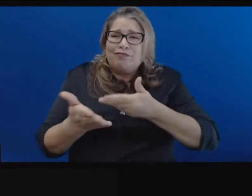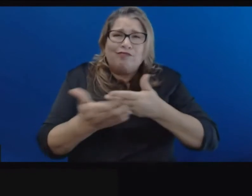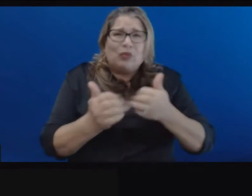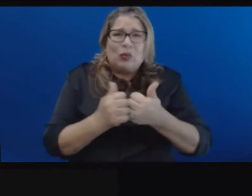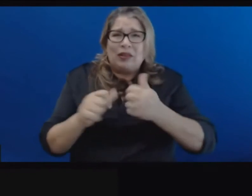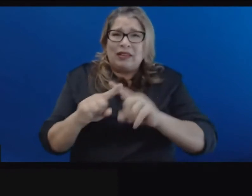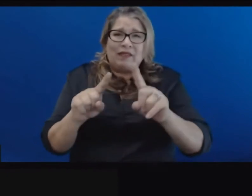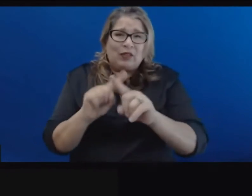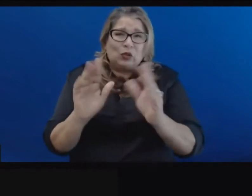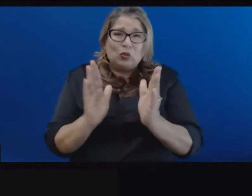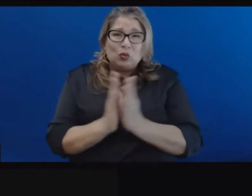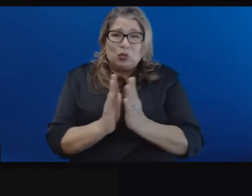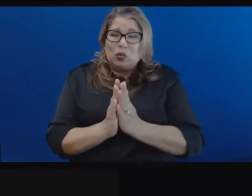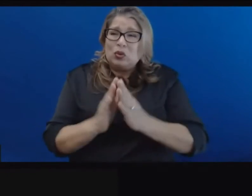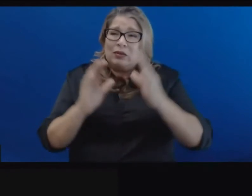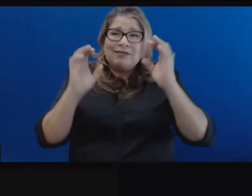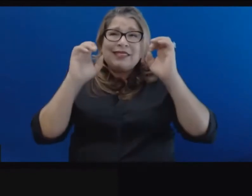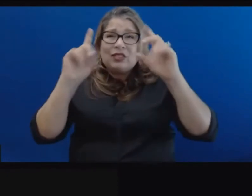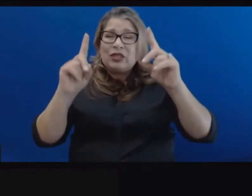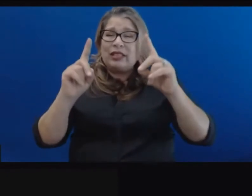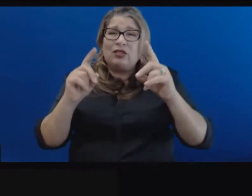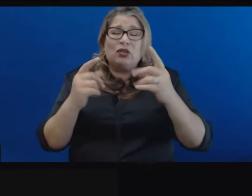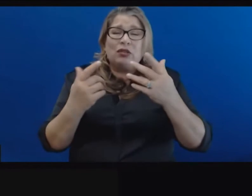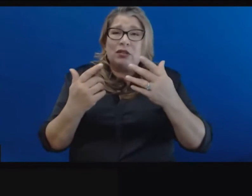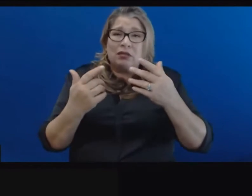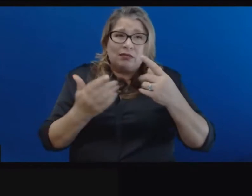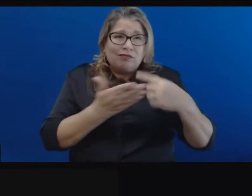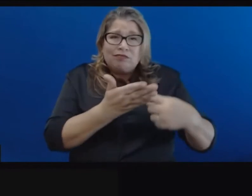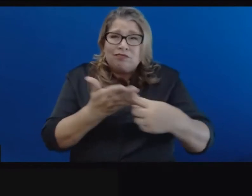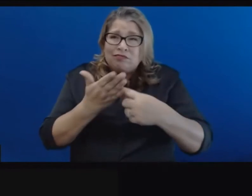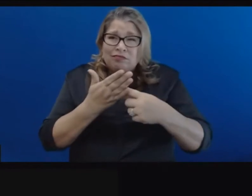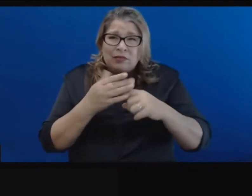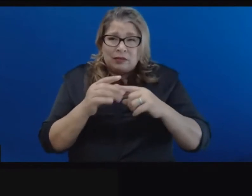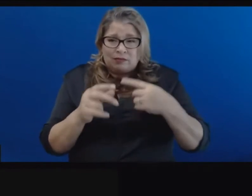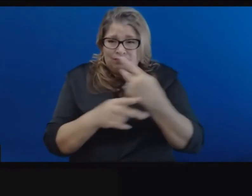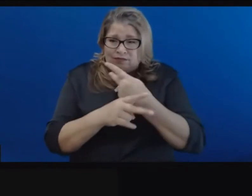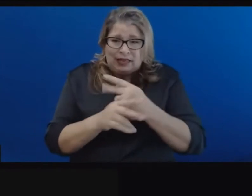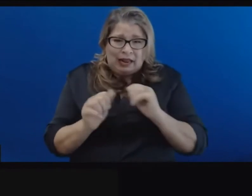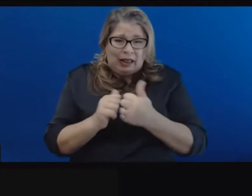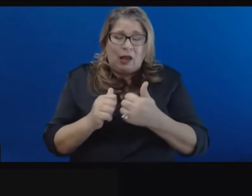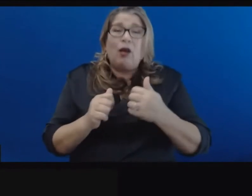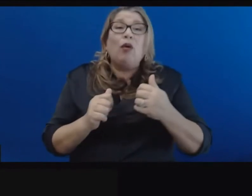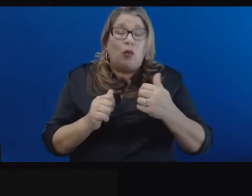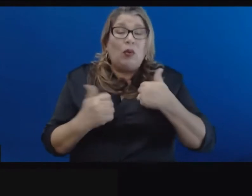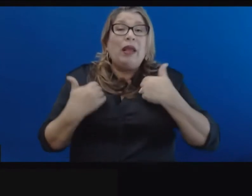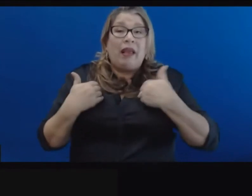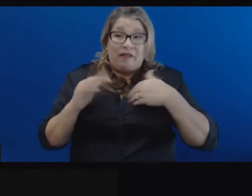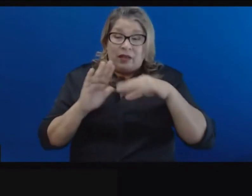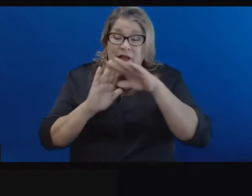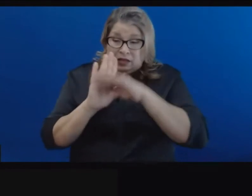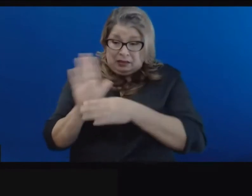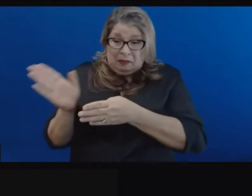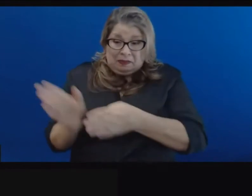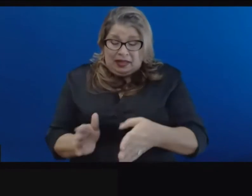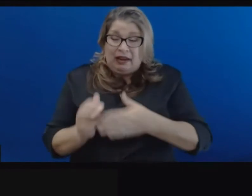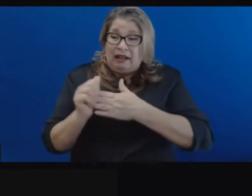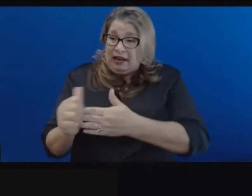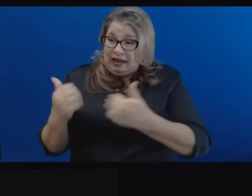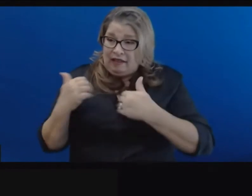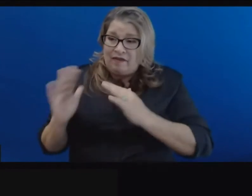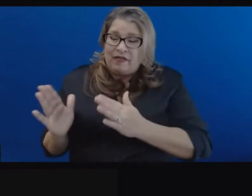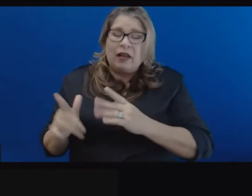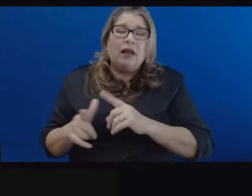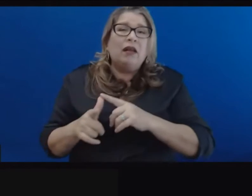entities, to ensure that we get the message out about how to implement those plans, whether it's the testing piece or the support